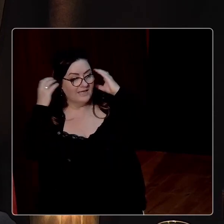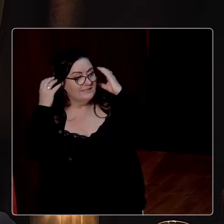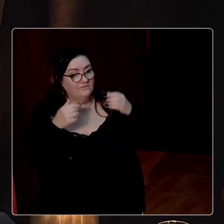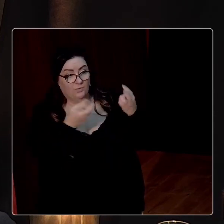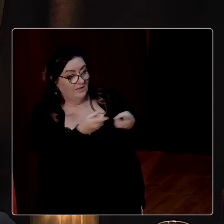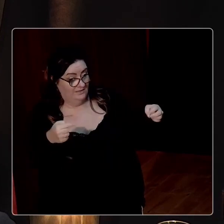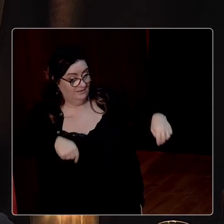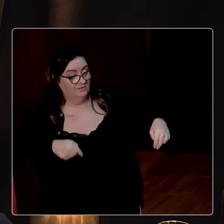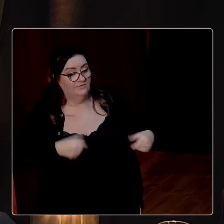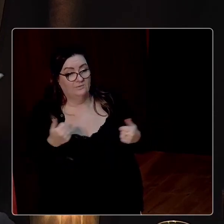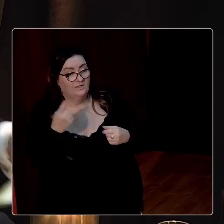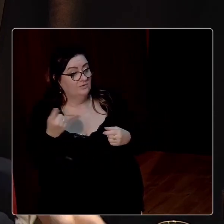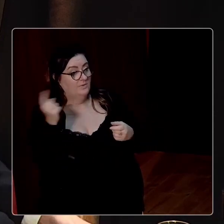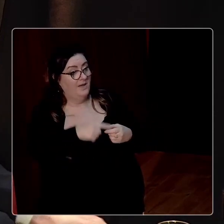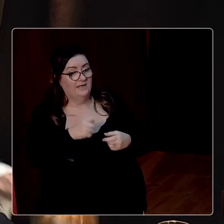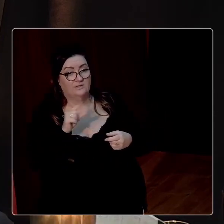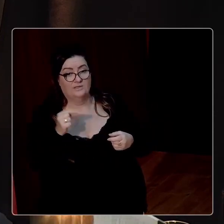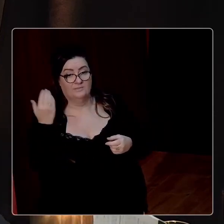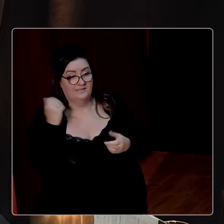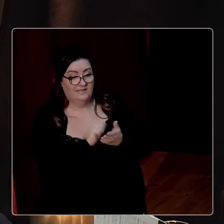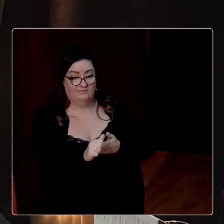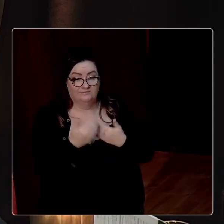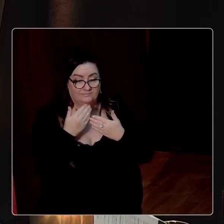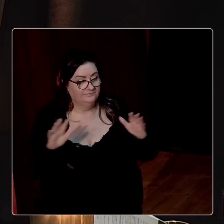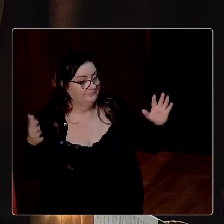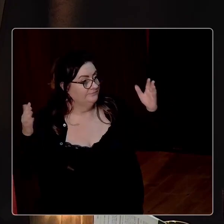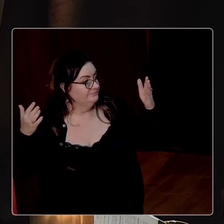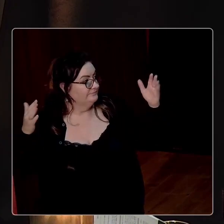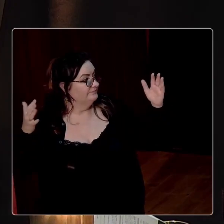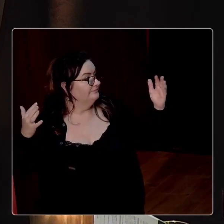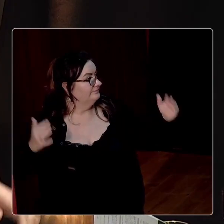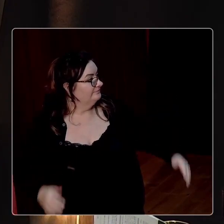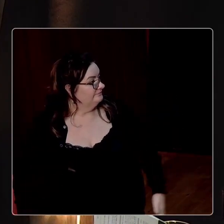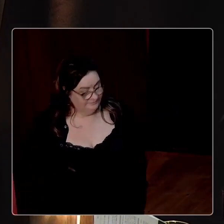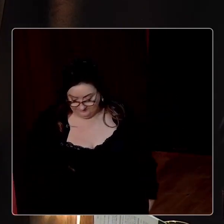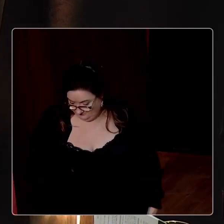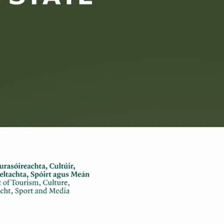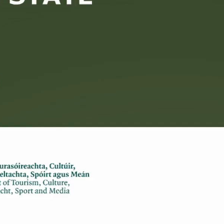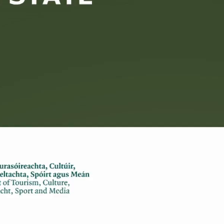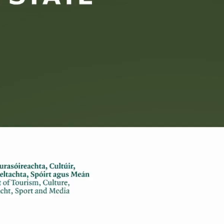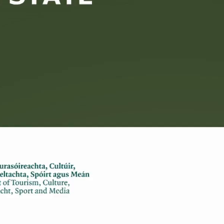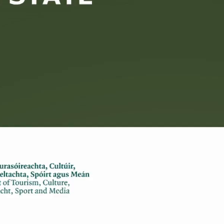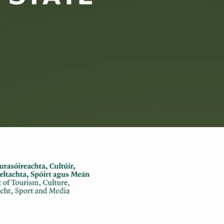the room. Thank you very much. We'll reconvene around 20 past. Thank you. Yeah. Thanks, panel. Thank you. Well